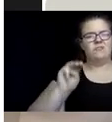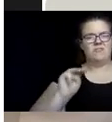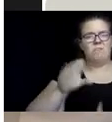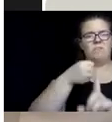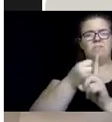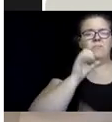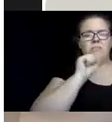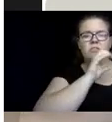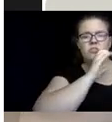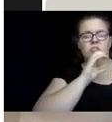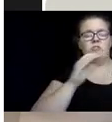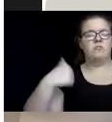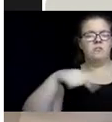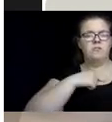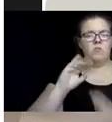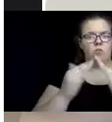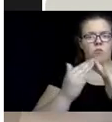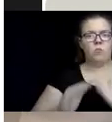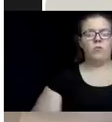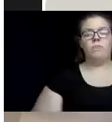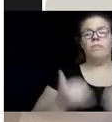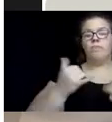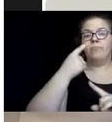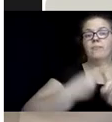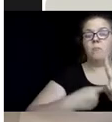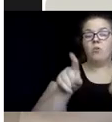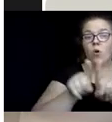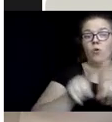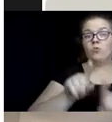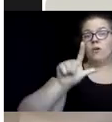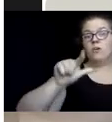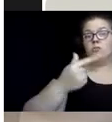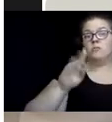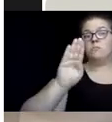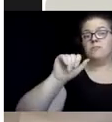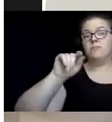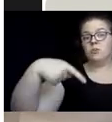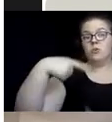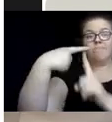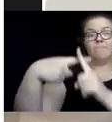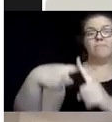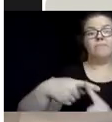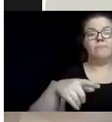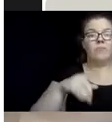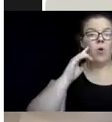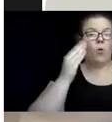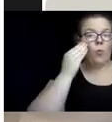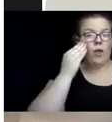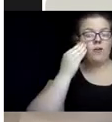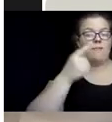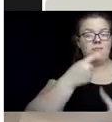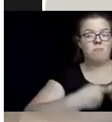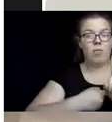in our community. And this month is also LGBTQ Awareness Month, which recognizes another group